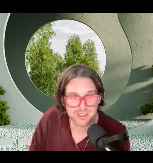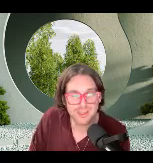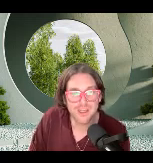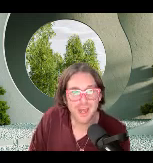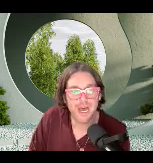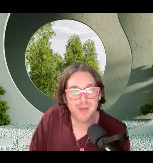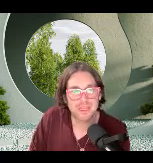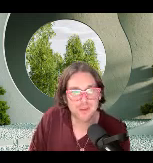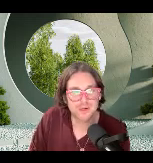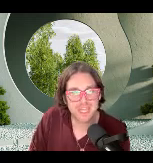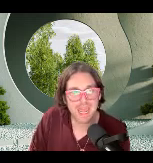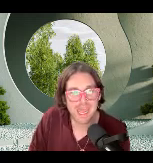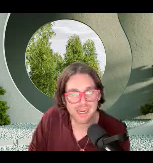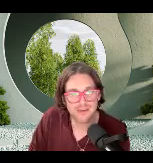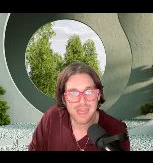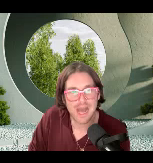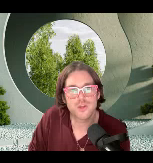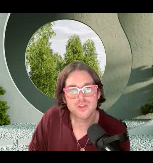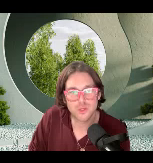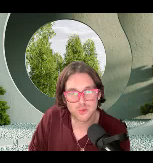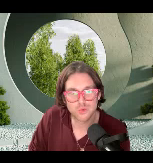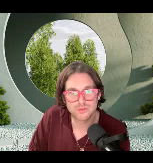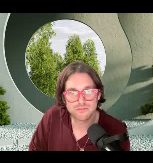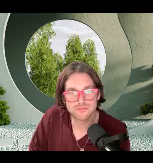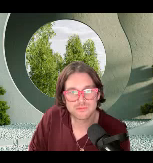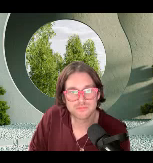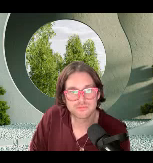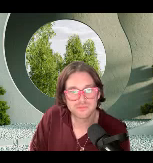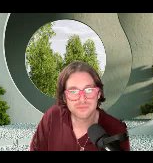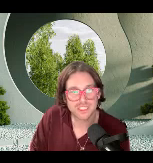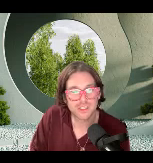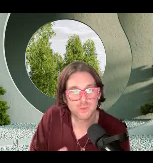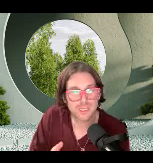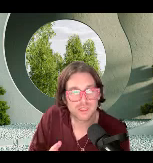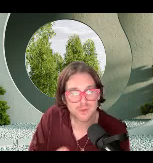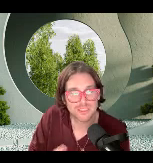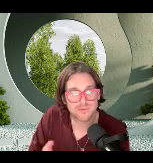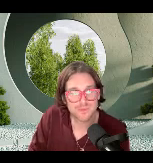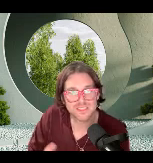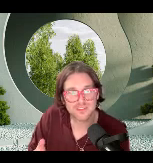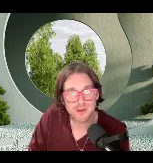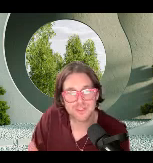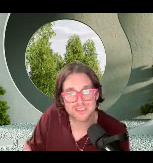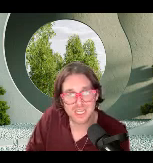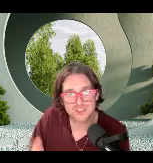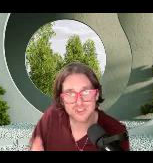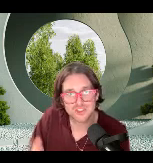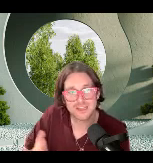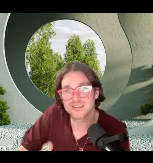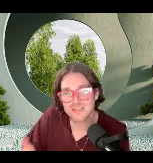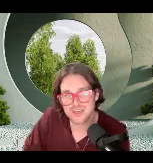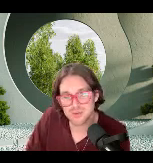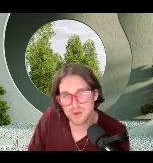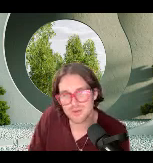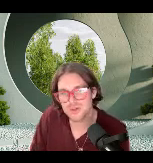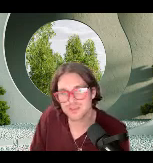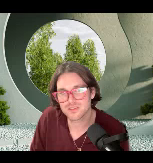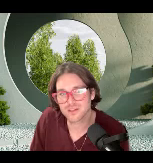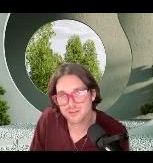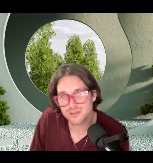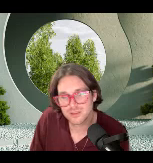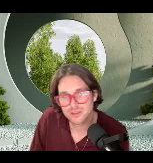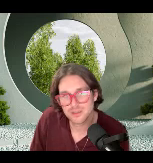training session and they were to say, hey, how do you deal with multiple means of representation in this